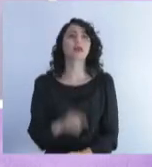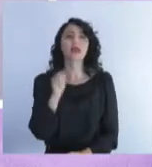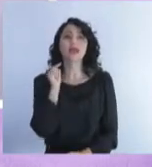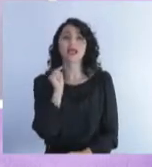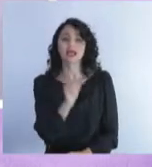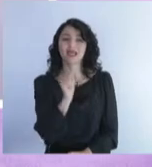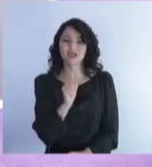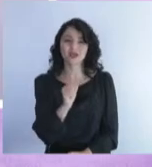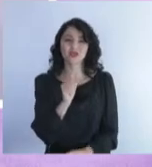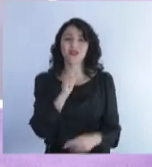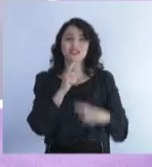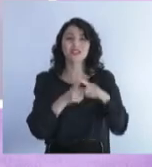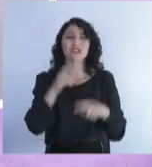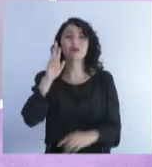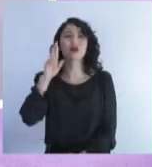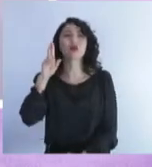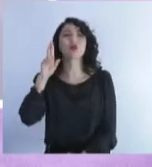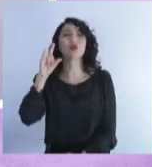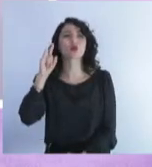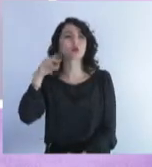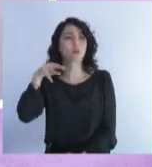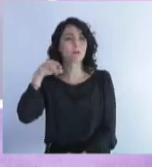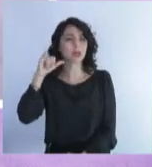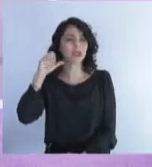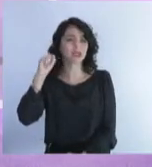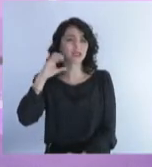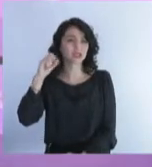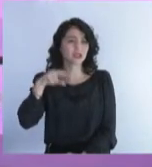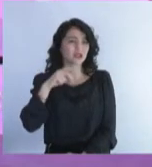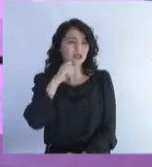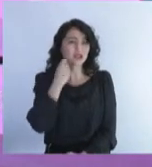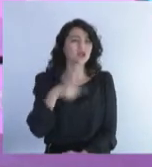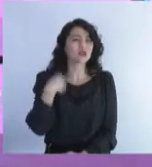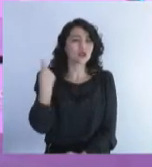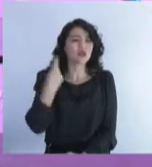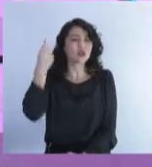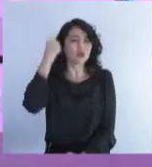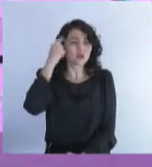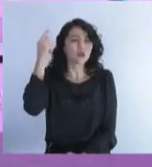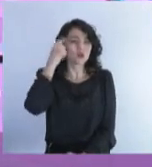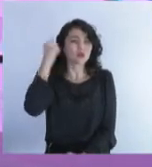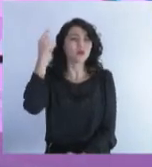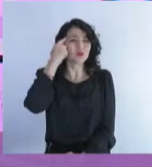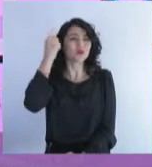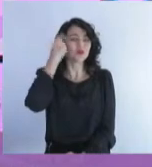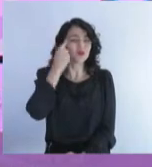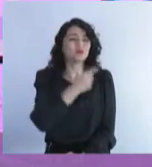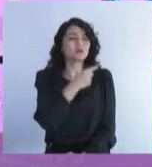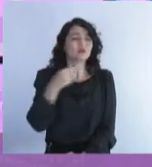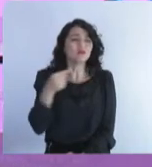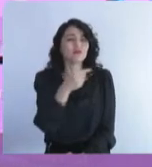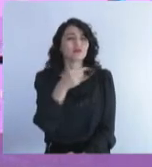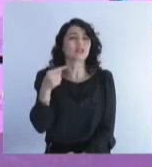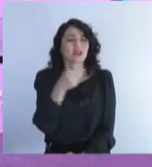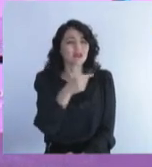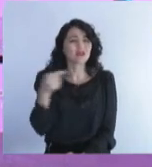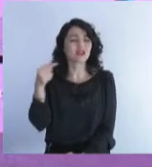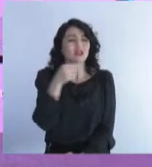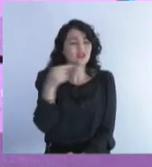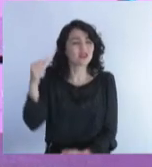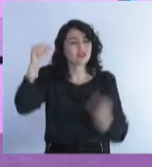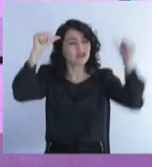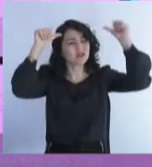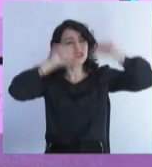called rumination. It's a useless kind of worry because we keep coming up with the same problems, the same